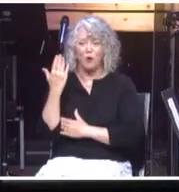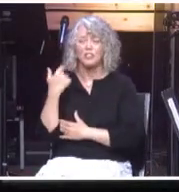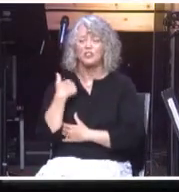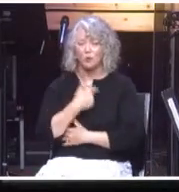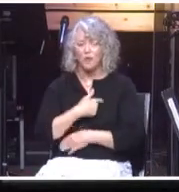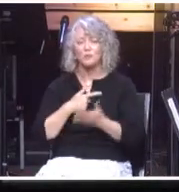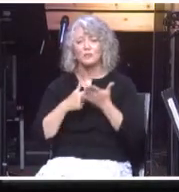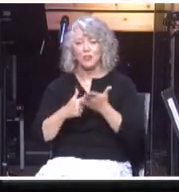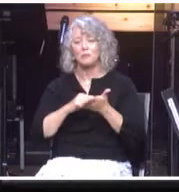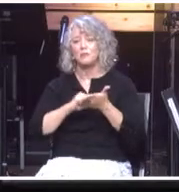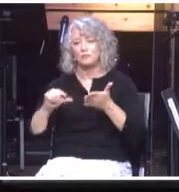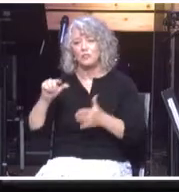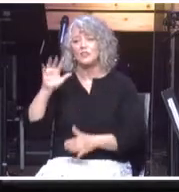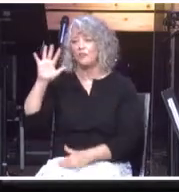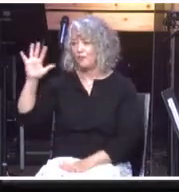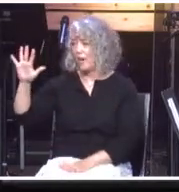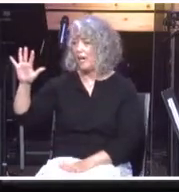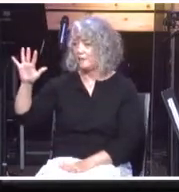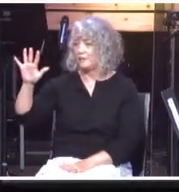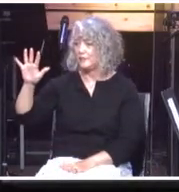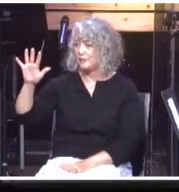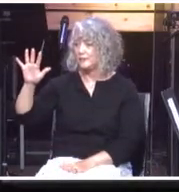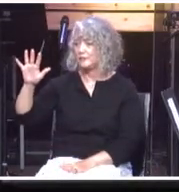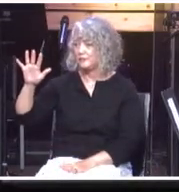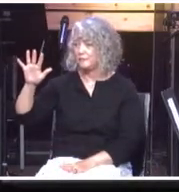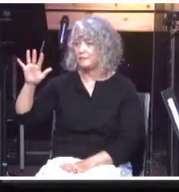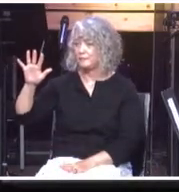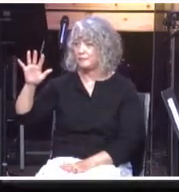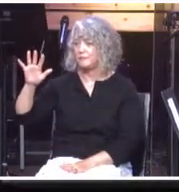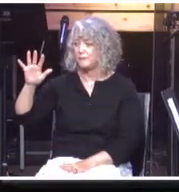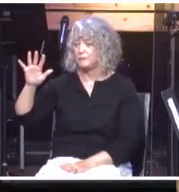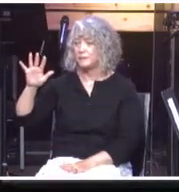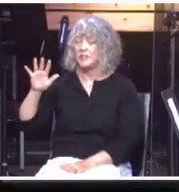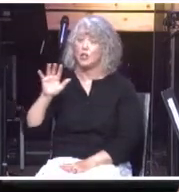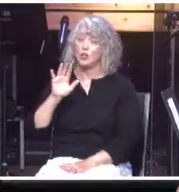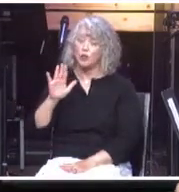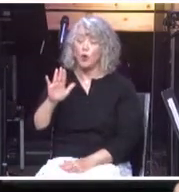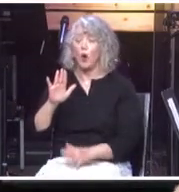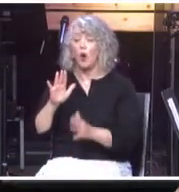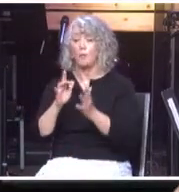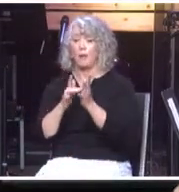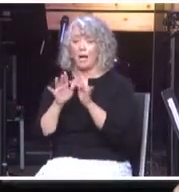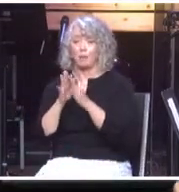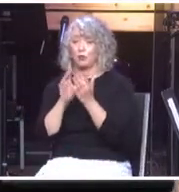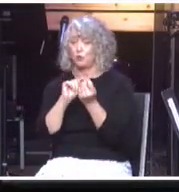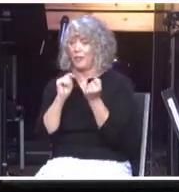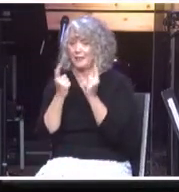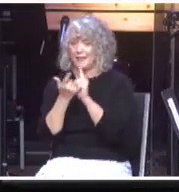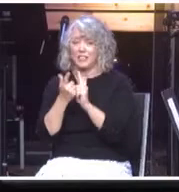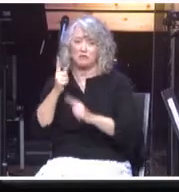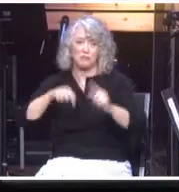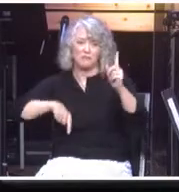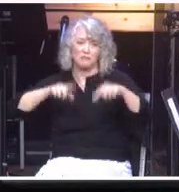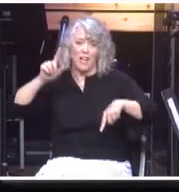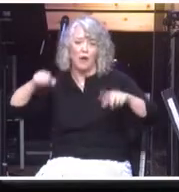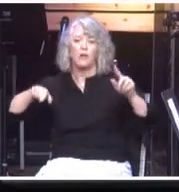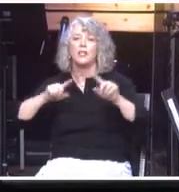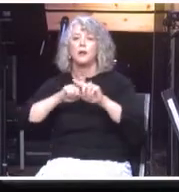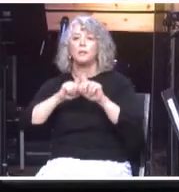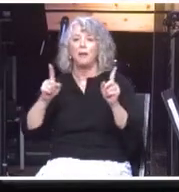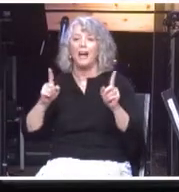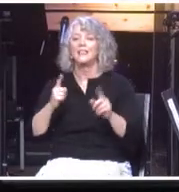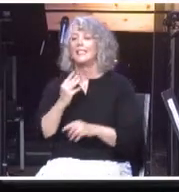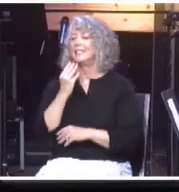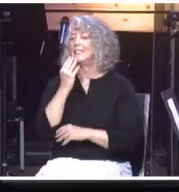verse 5, and depending on how it's translated in your English translation, you find in